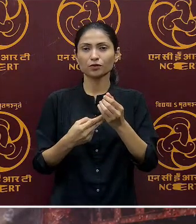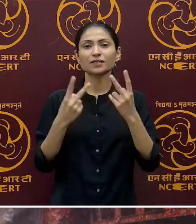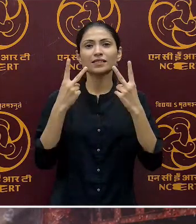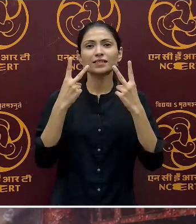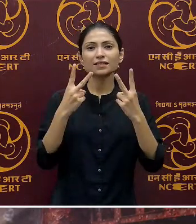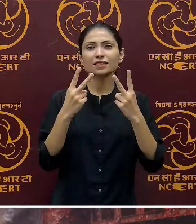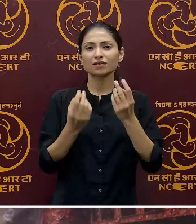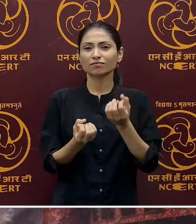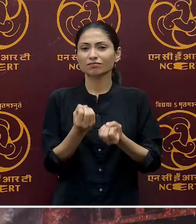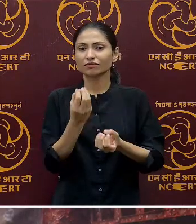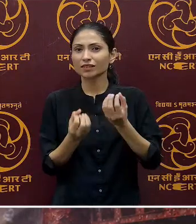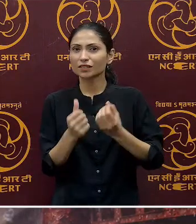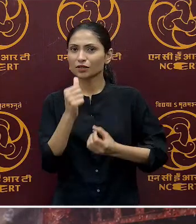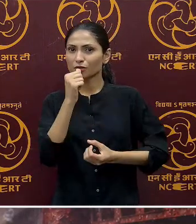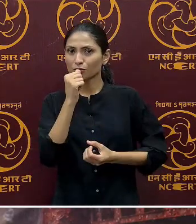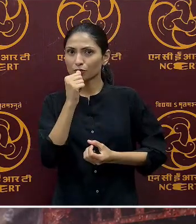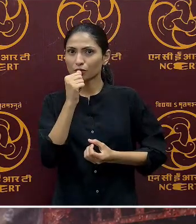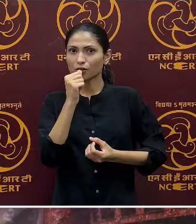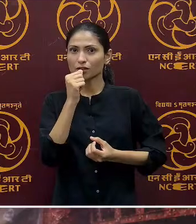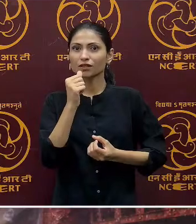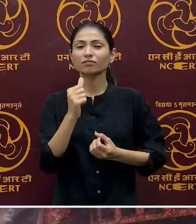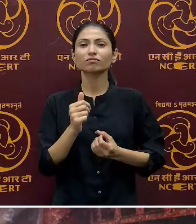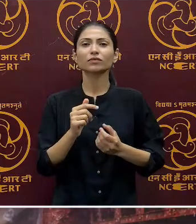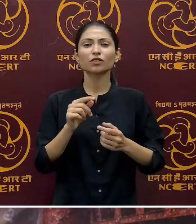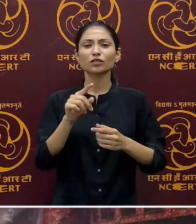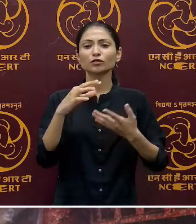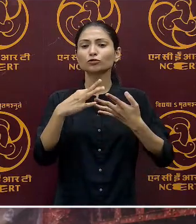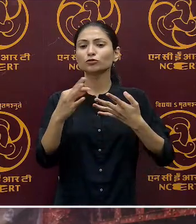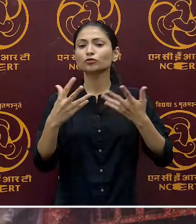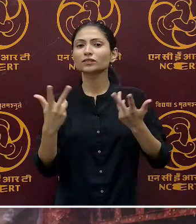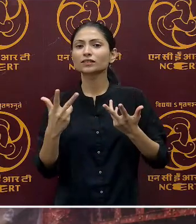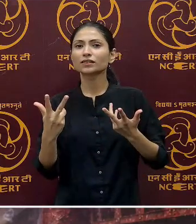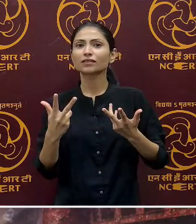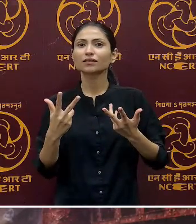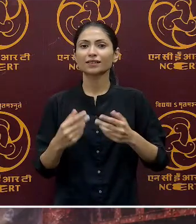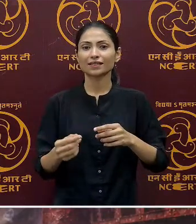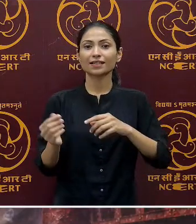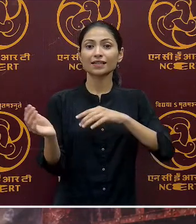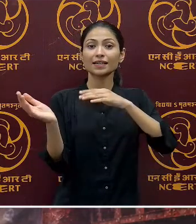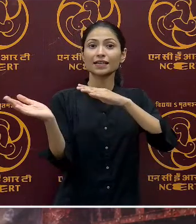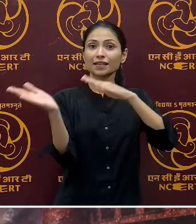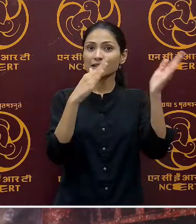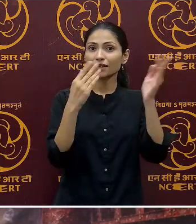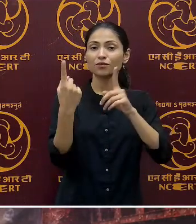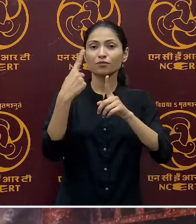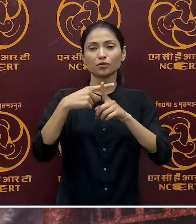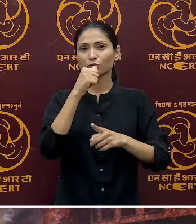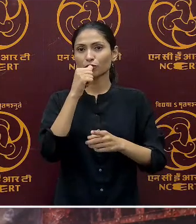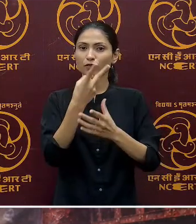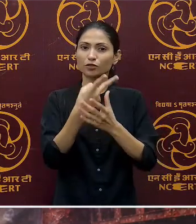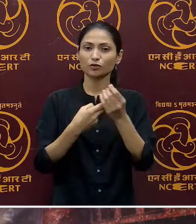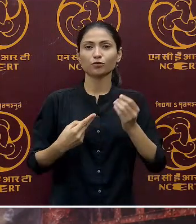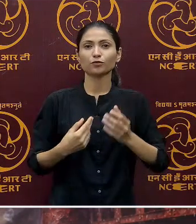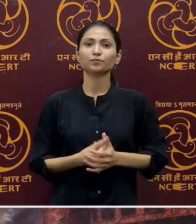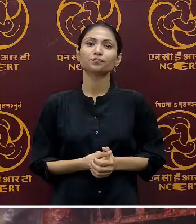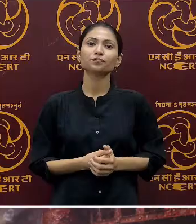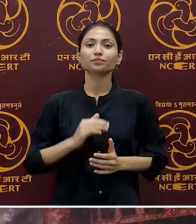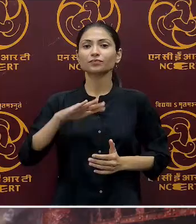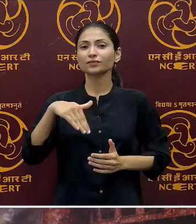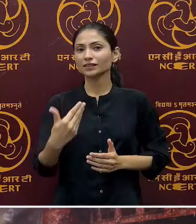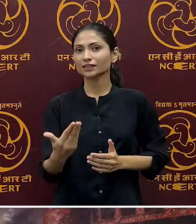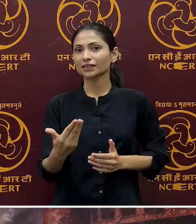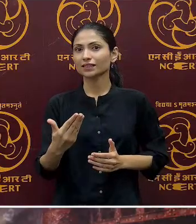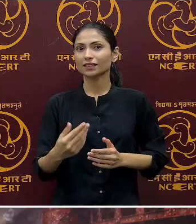water. So we will click in entry of air into water. Now we will click on next. The brown deposit formed